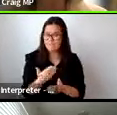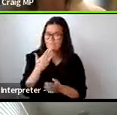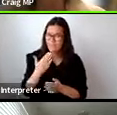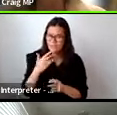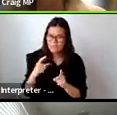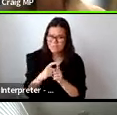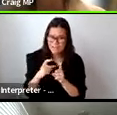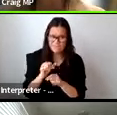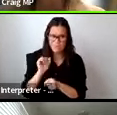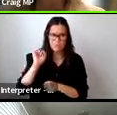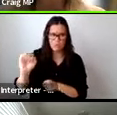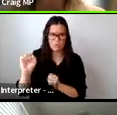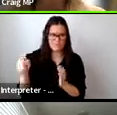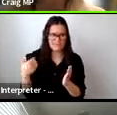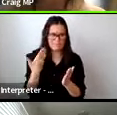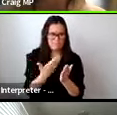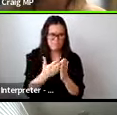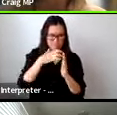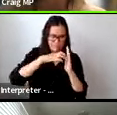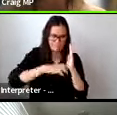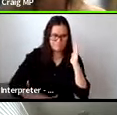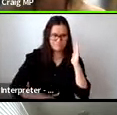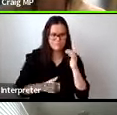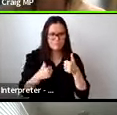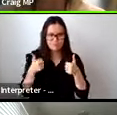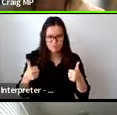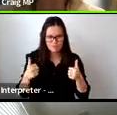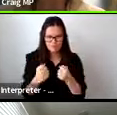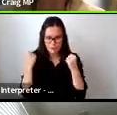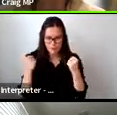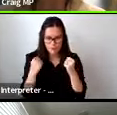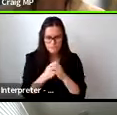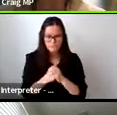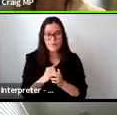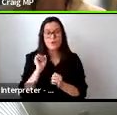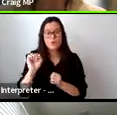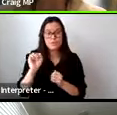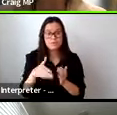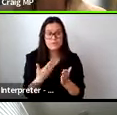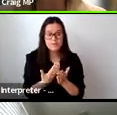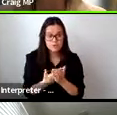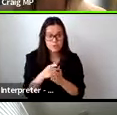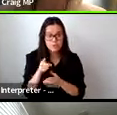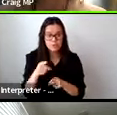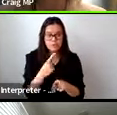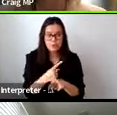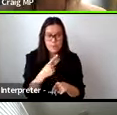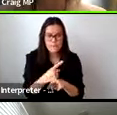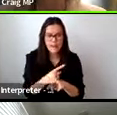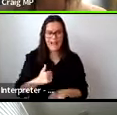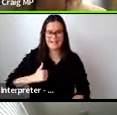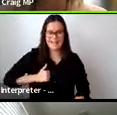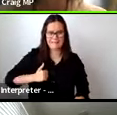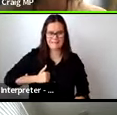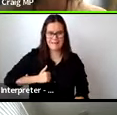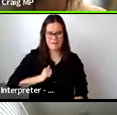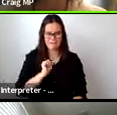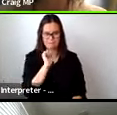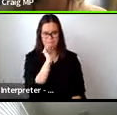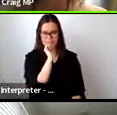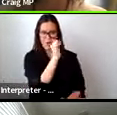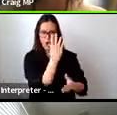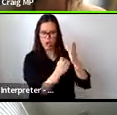comprehensive submission. In your written submission, you also talk about us learning from Canada's successes and our